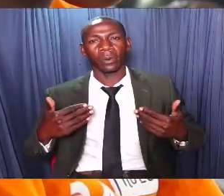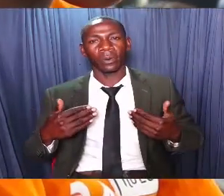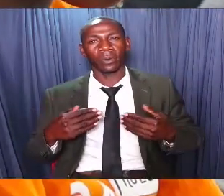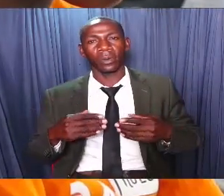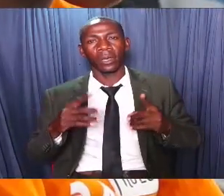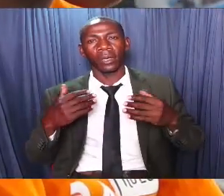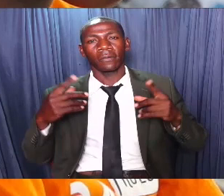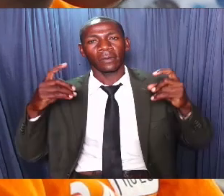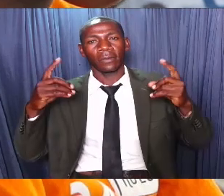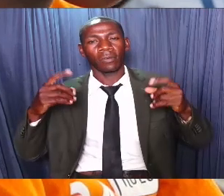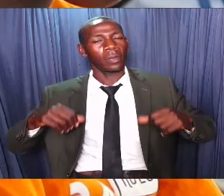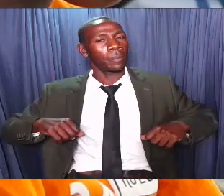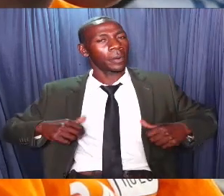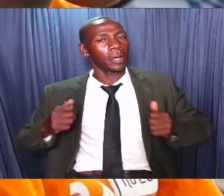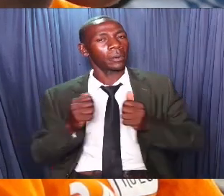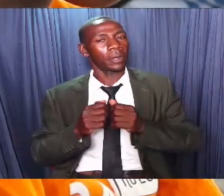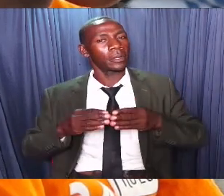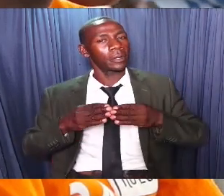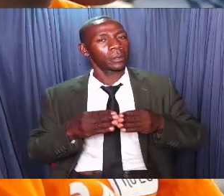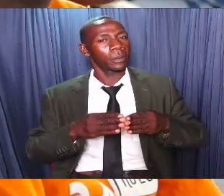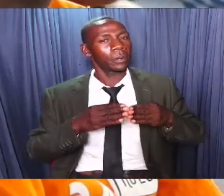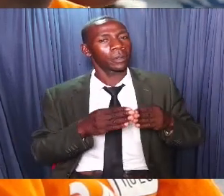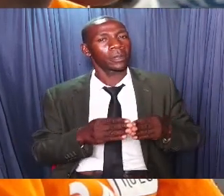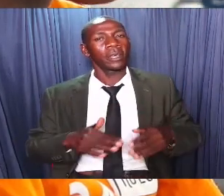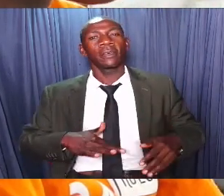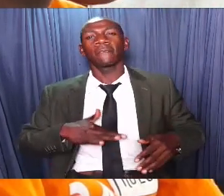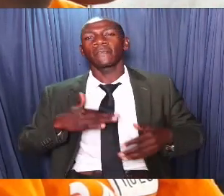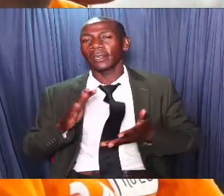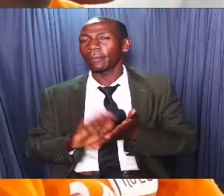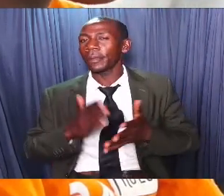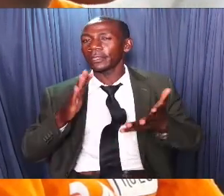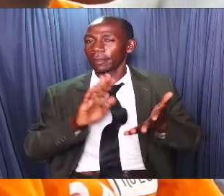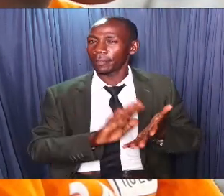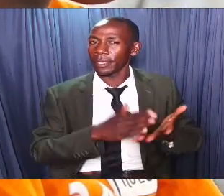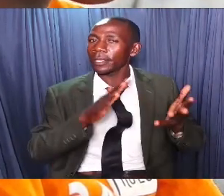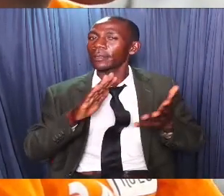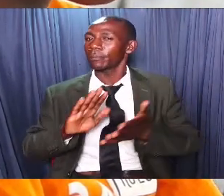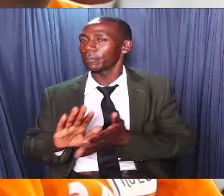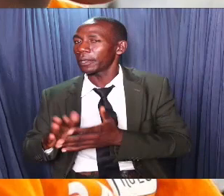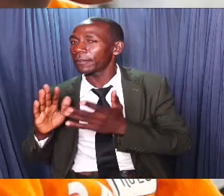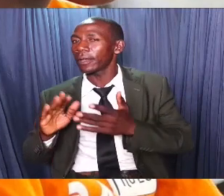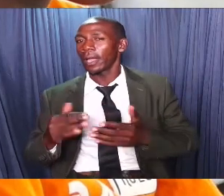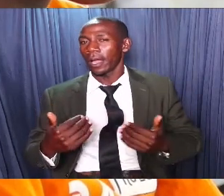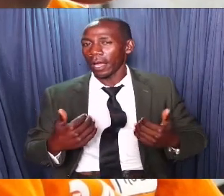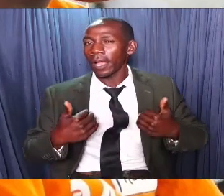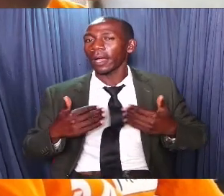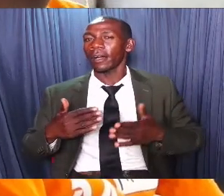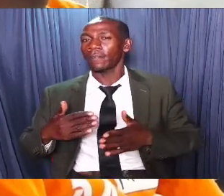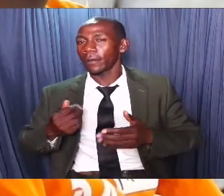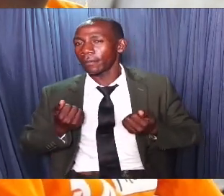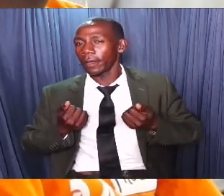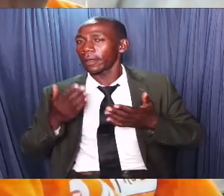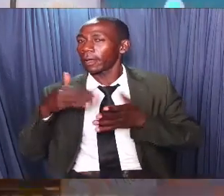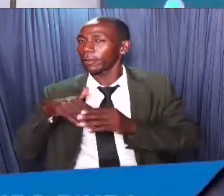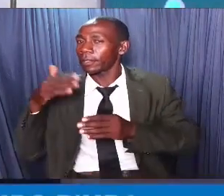hii wawe na fahari nayo. People to be proud of this sin. Wanajisikia kujisifia. They feel the fame and the supremacy. Mimi nina mpango ya kando. I have affairs